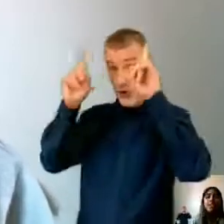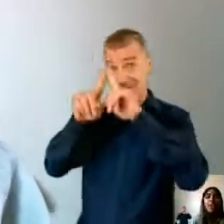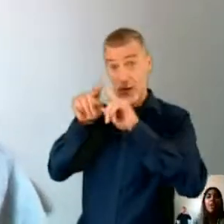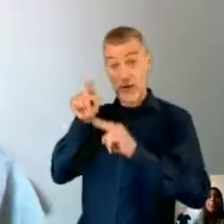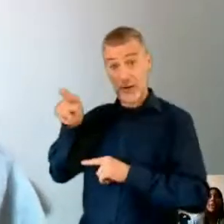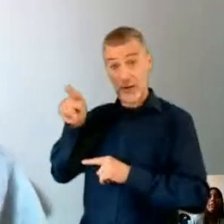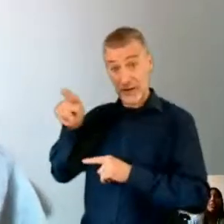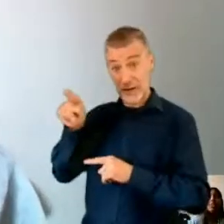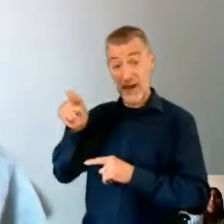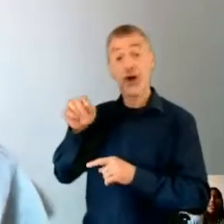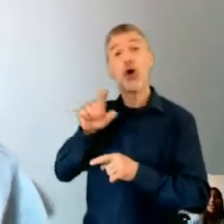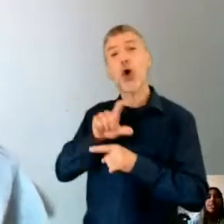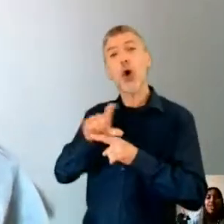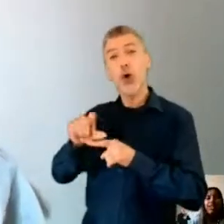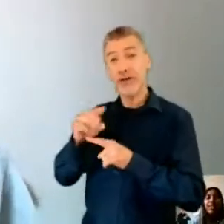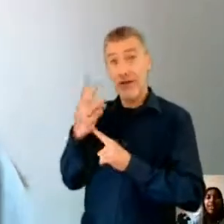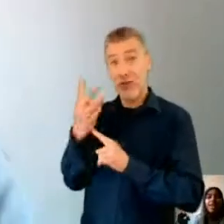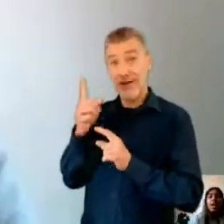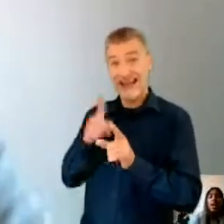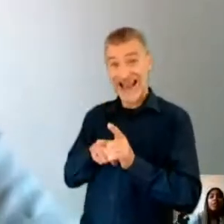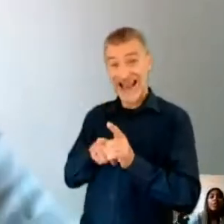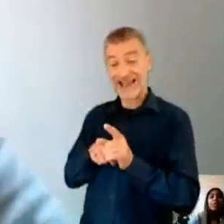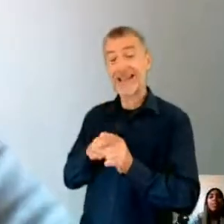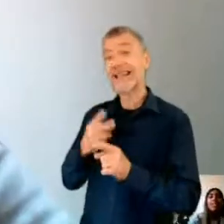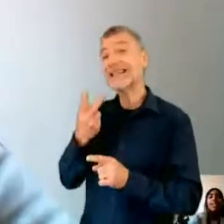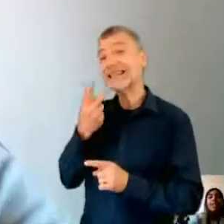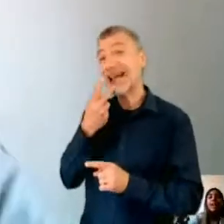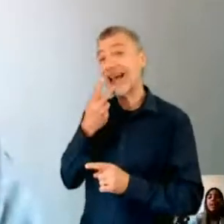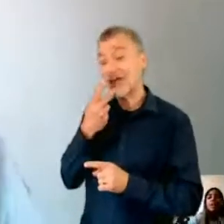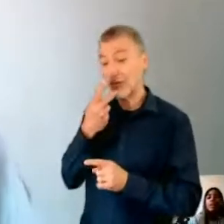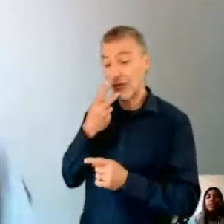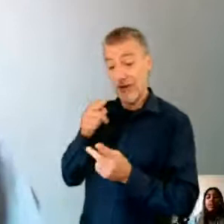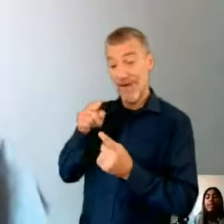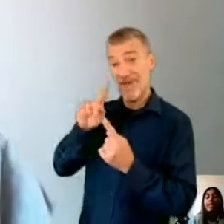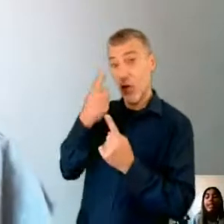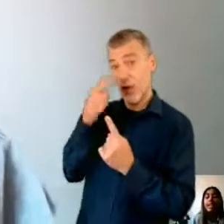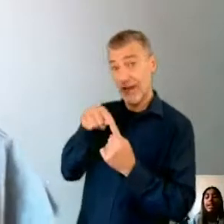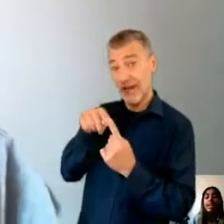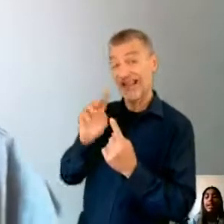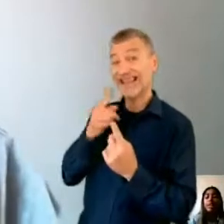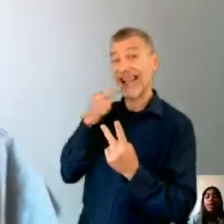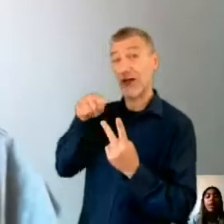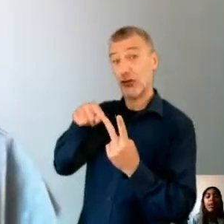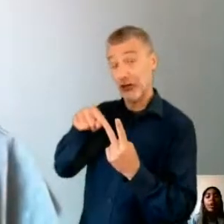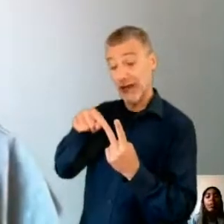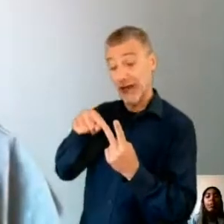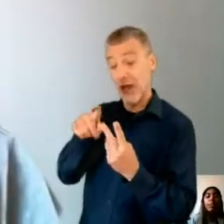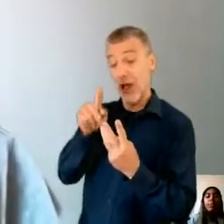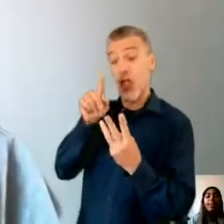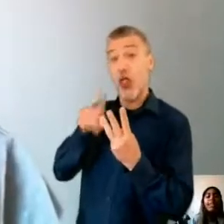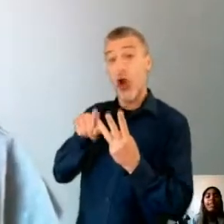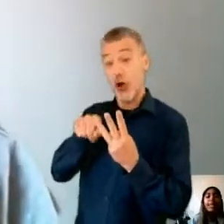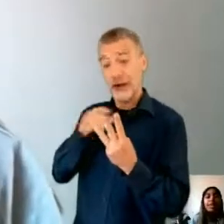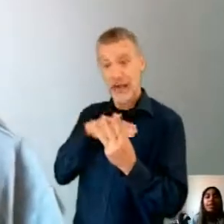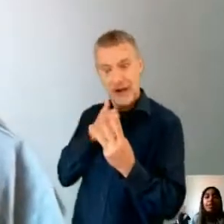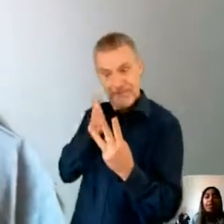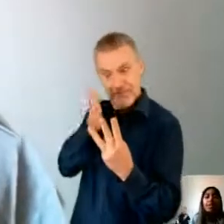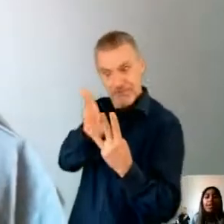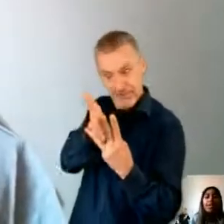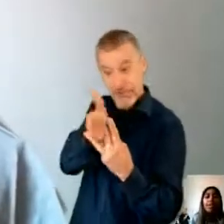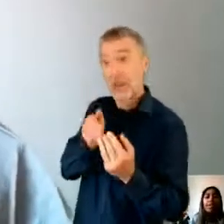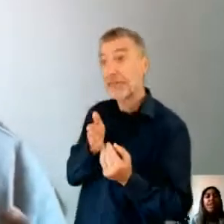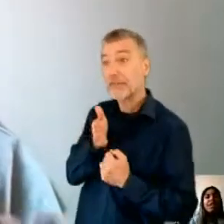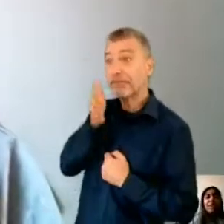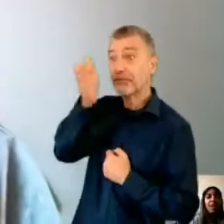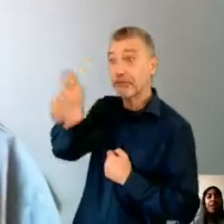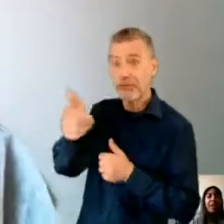years, but in between the second and third year, some courses allow you to take a year to work with a company in the industry that you're